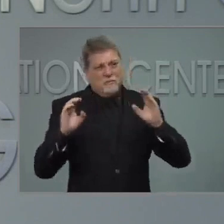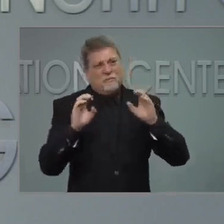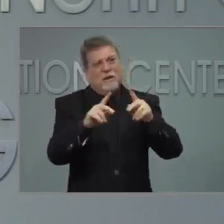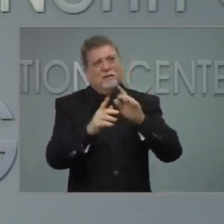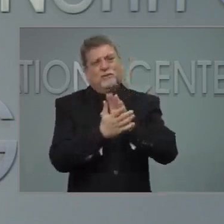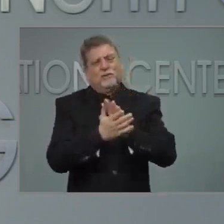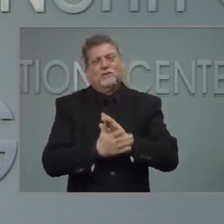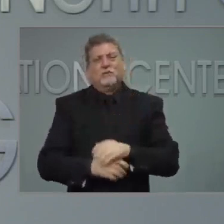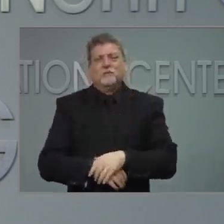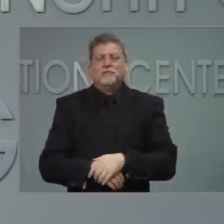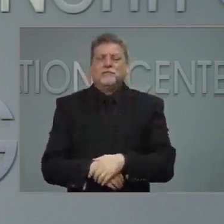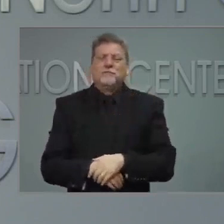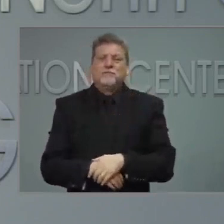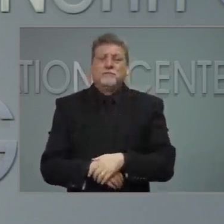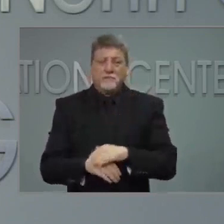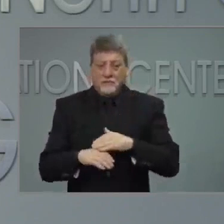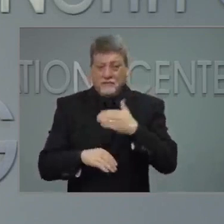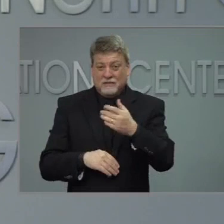question, please.